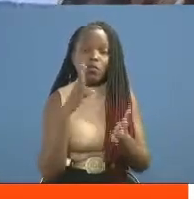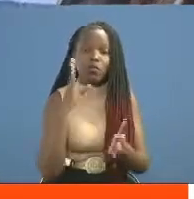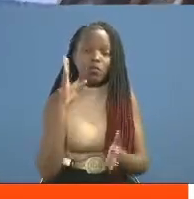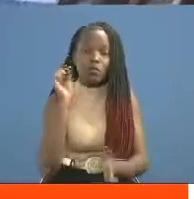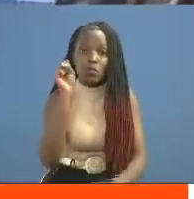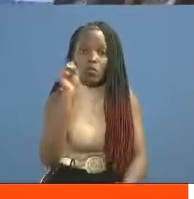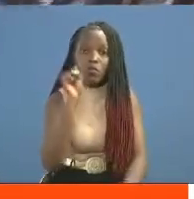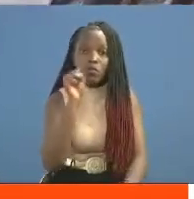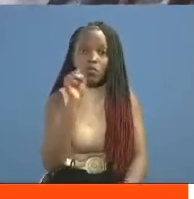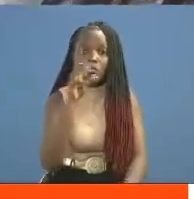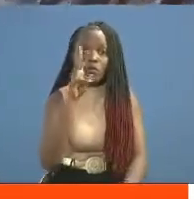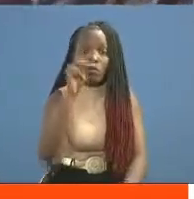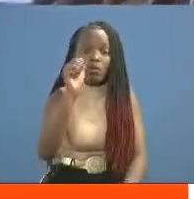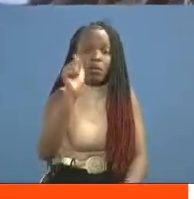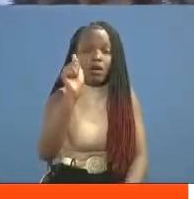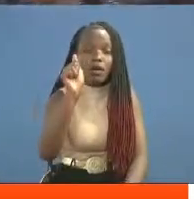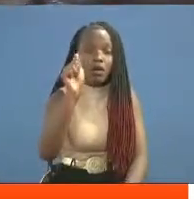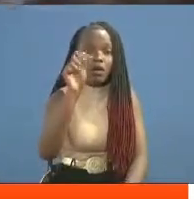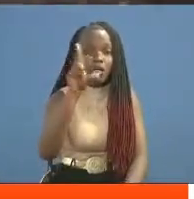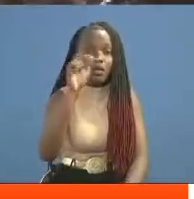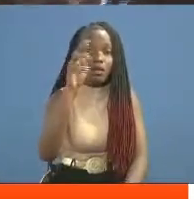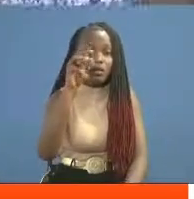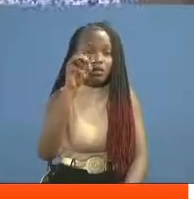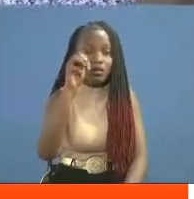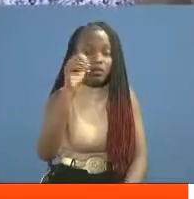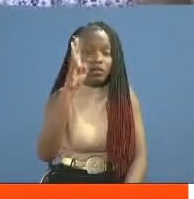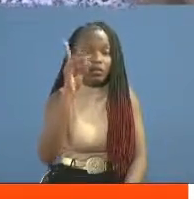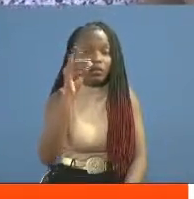was at the event that Malindi MP Aisha Jumwa and nominated Senator Christian